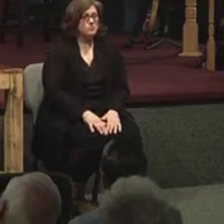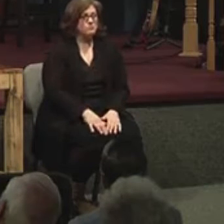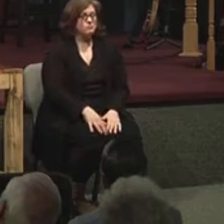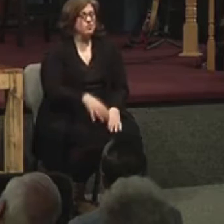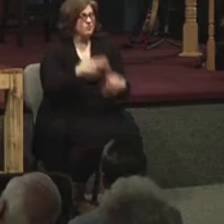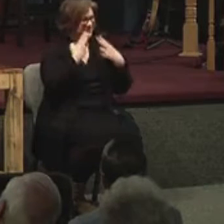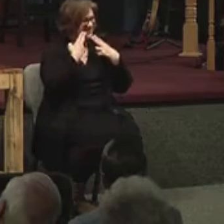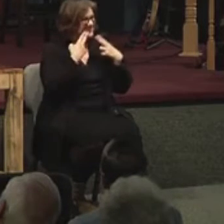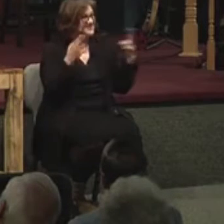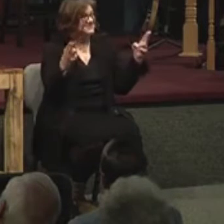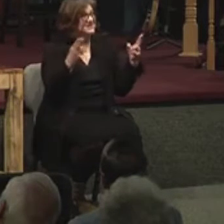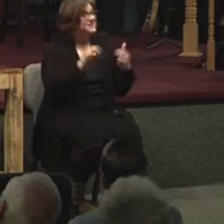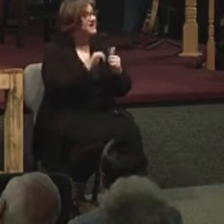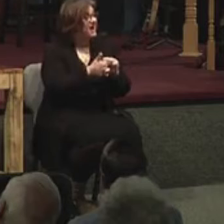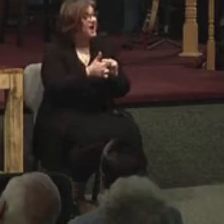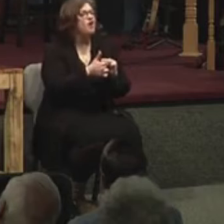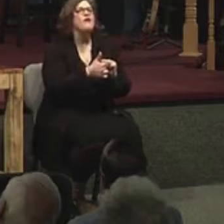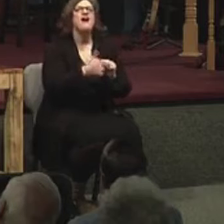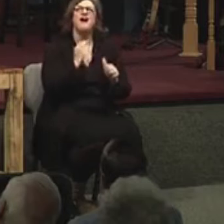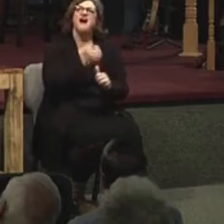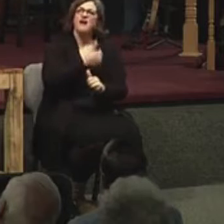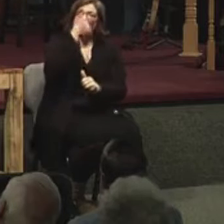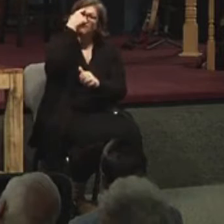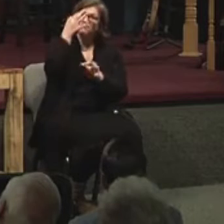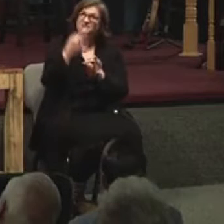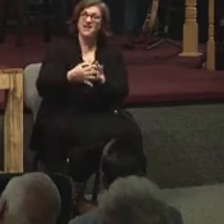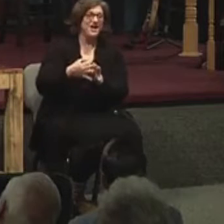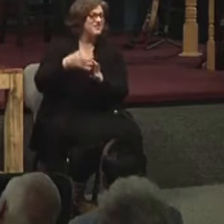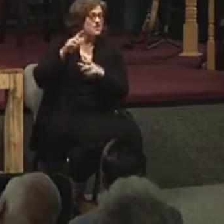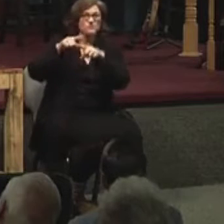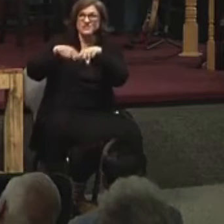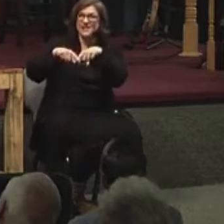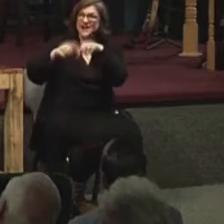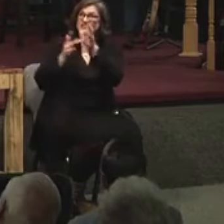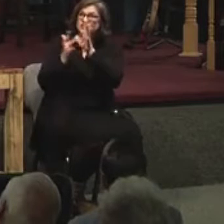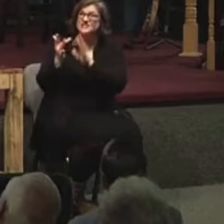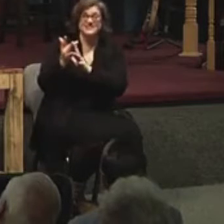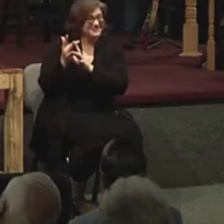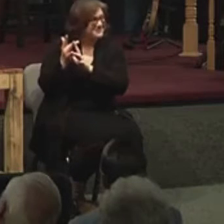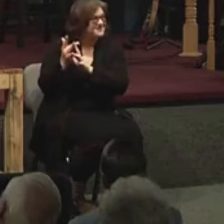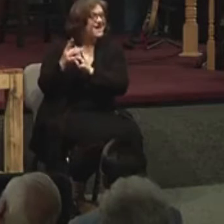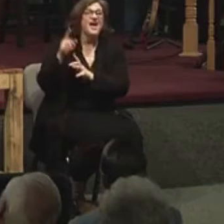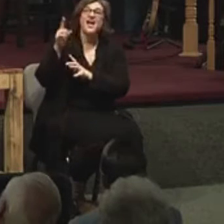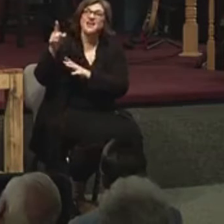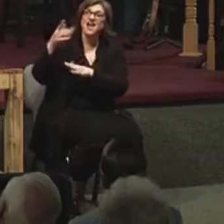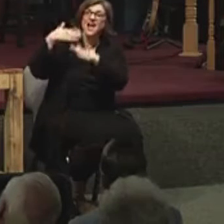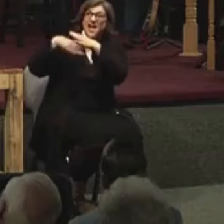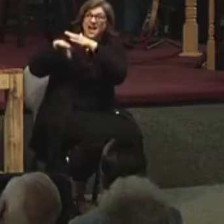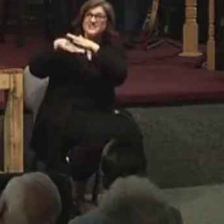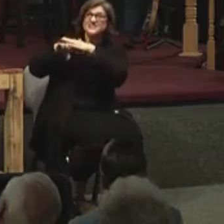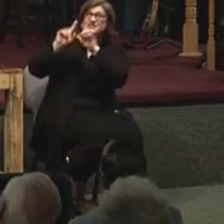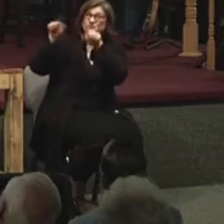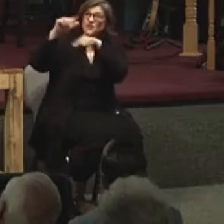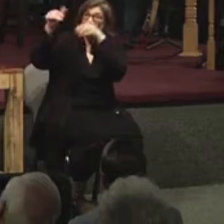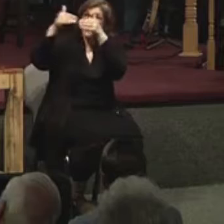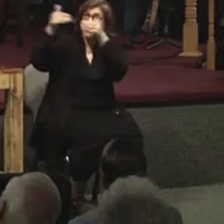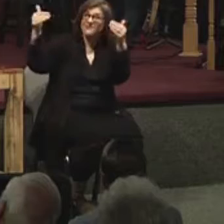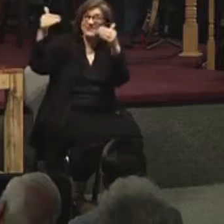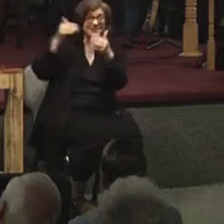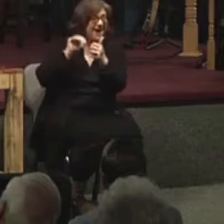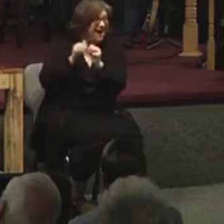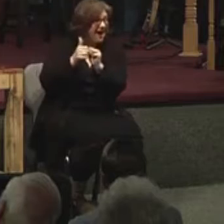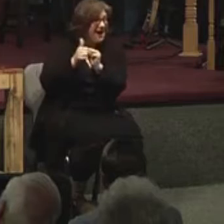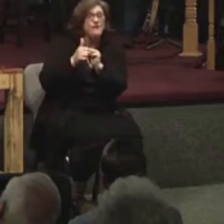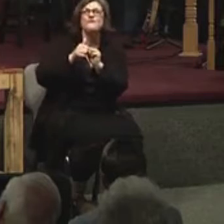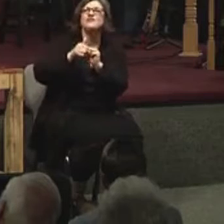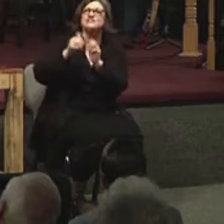we have peace with God through our Lord Jesus Christ, through whom we've gained access by faith into grace, in which